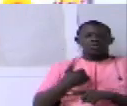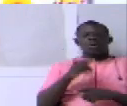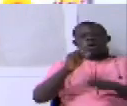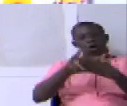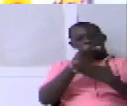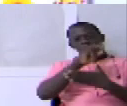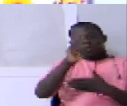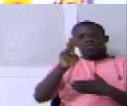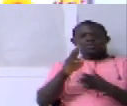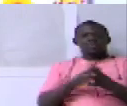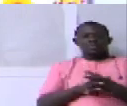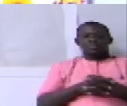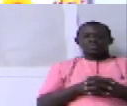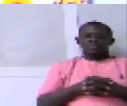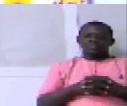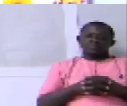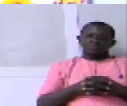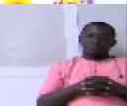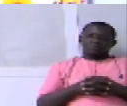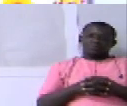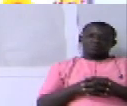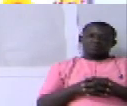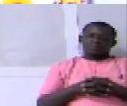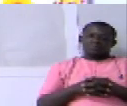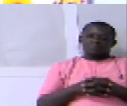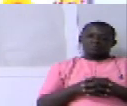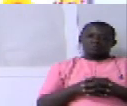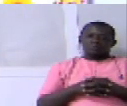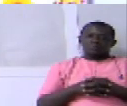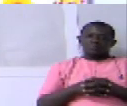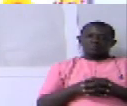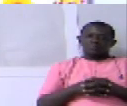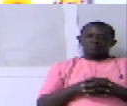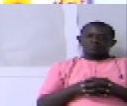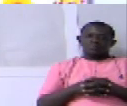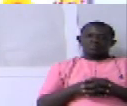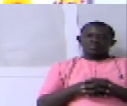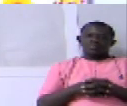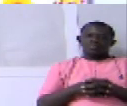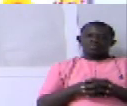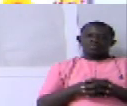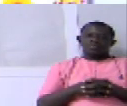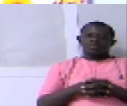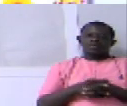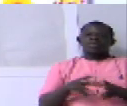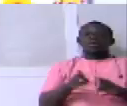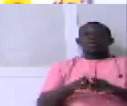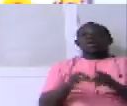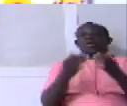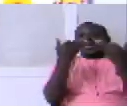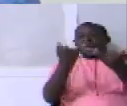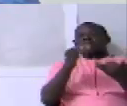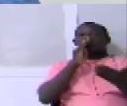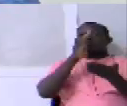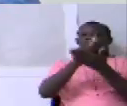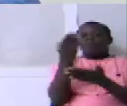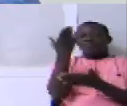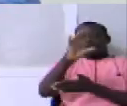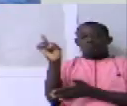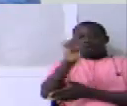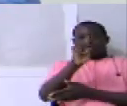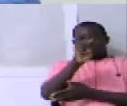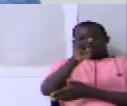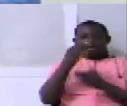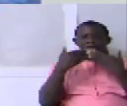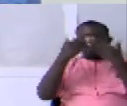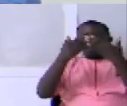dabulandile bute rol kono biribe nyimolu bute la fo recruitolu mabendi jele ngani ninkanu wala. Would you now confirm that from what you were told